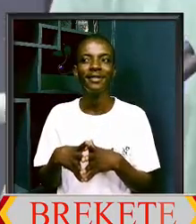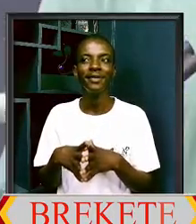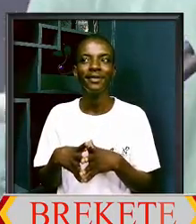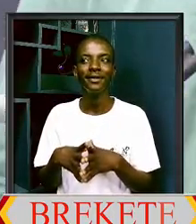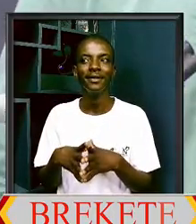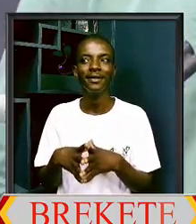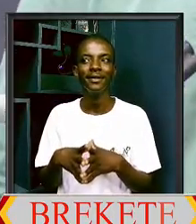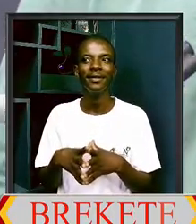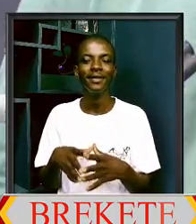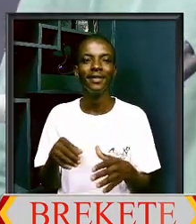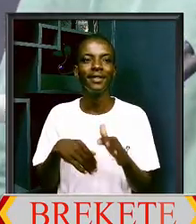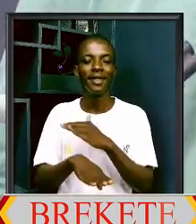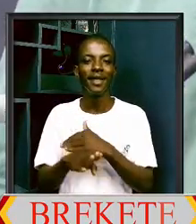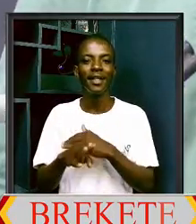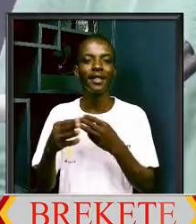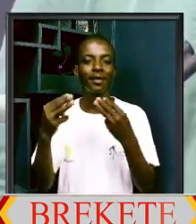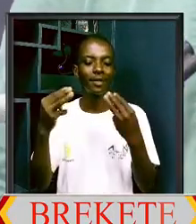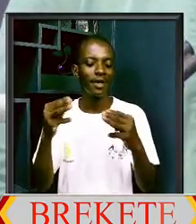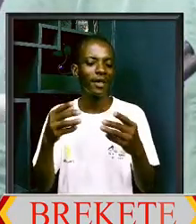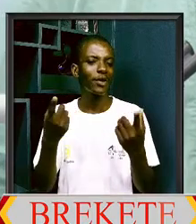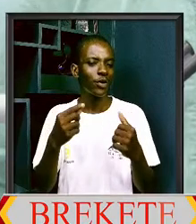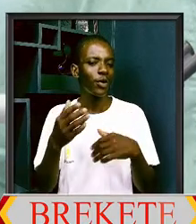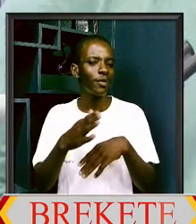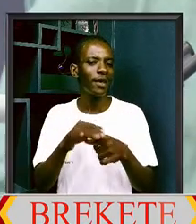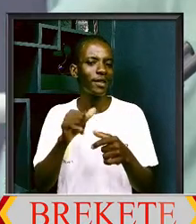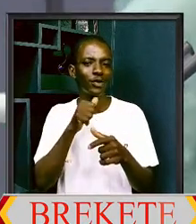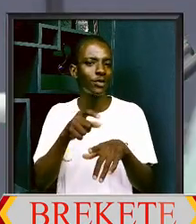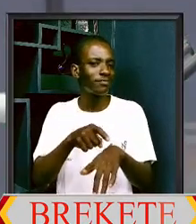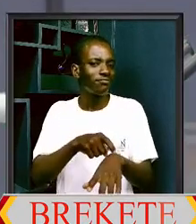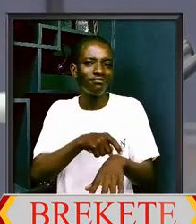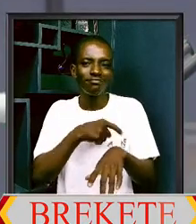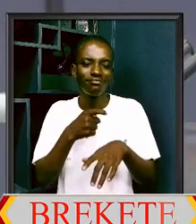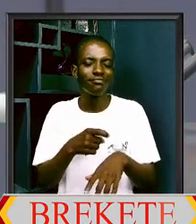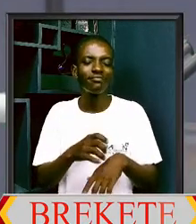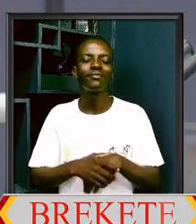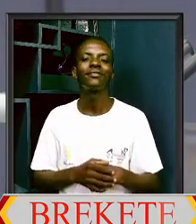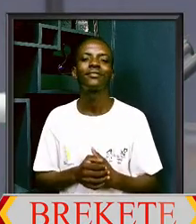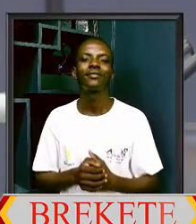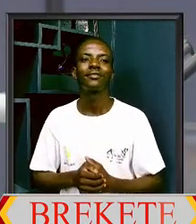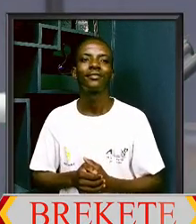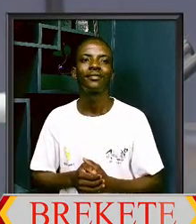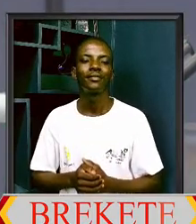enemy make we enter Market we they come we not go